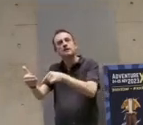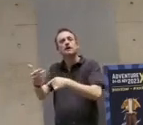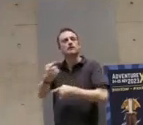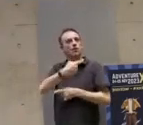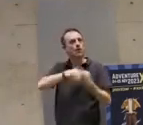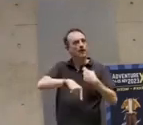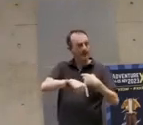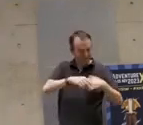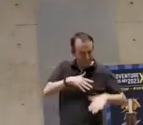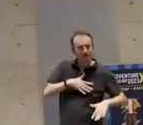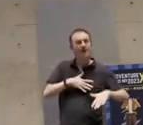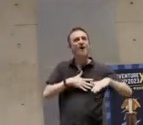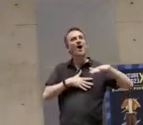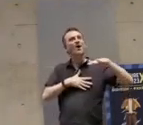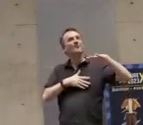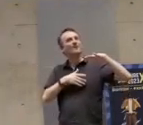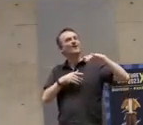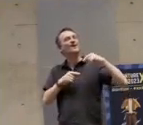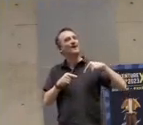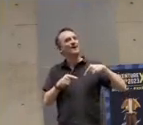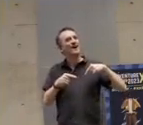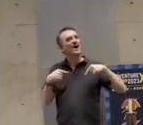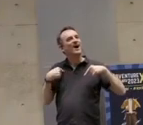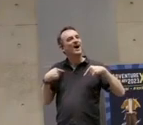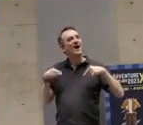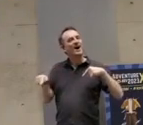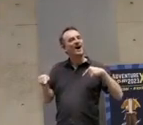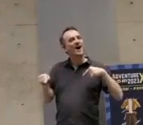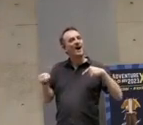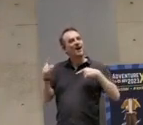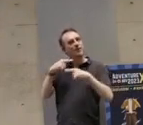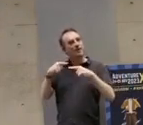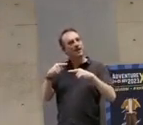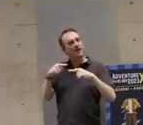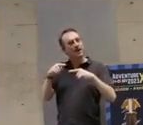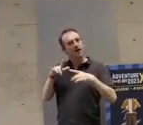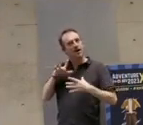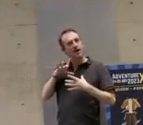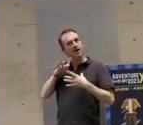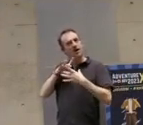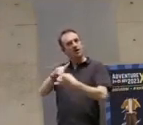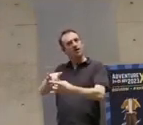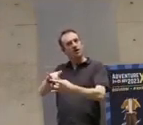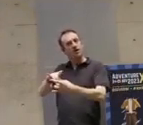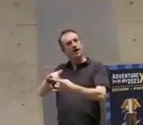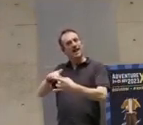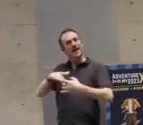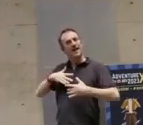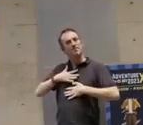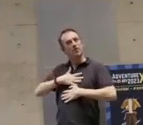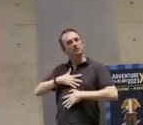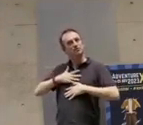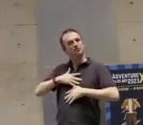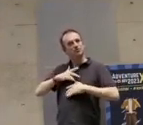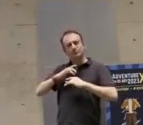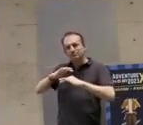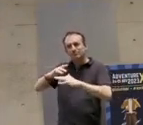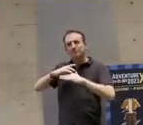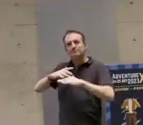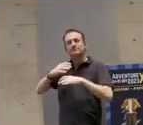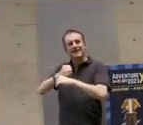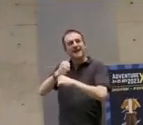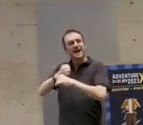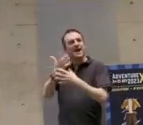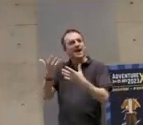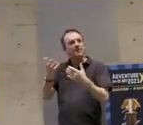formative years, and so we bring forward an emotional resonance with these games. And then we